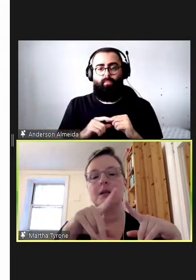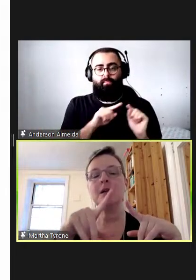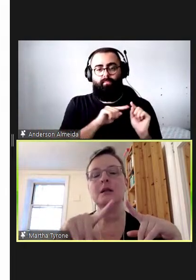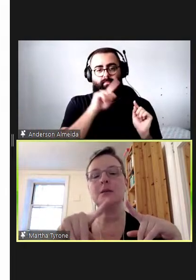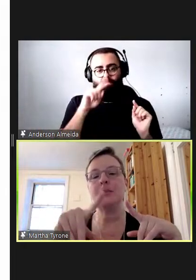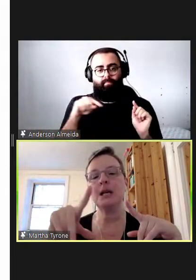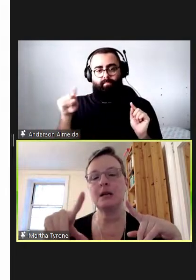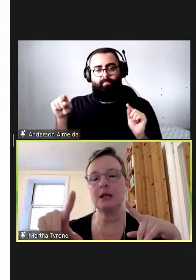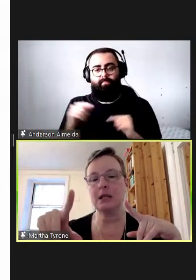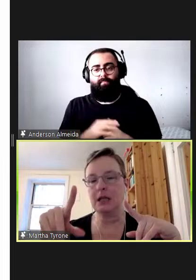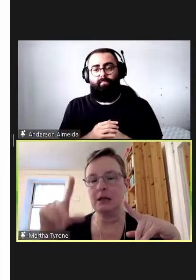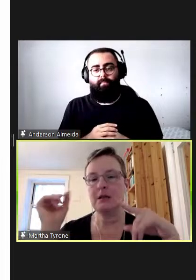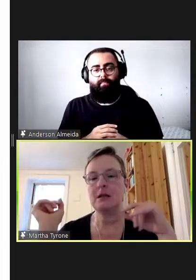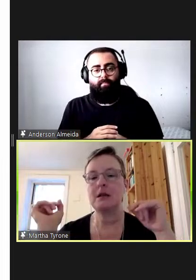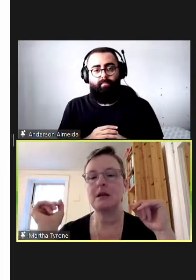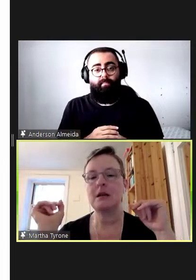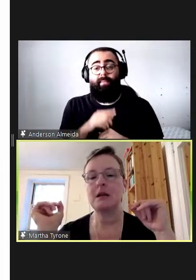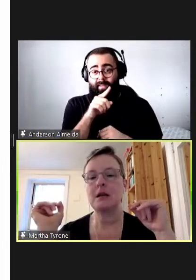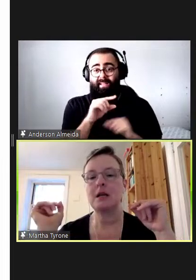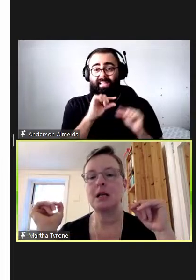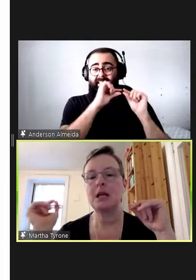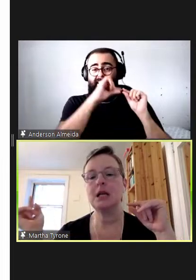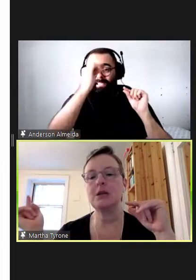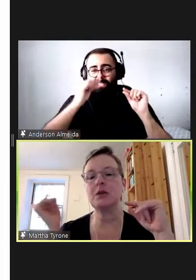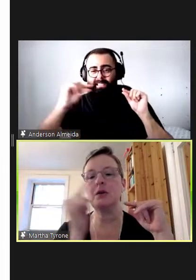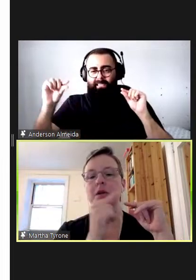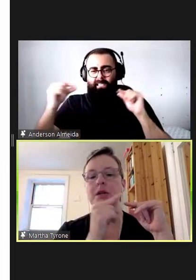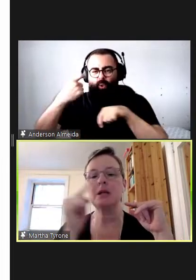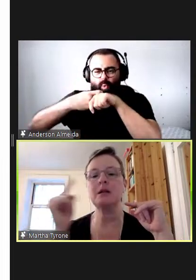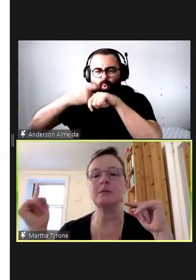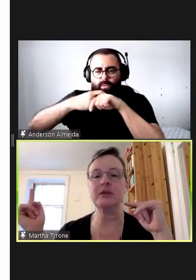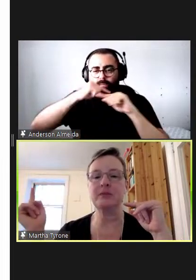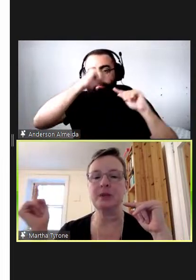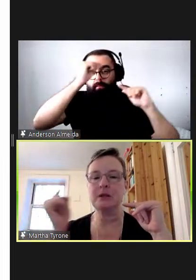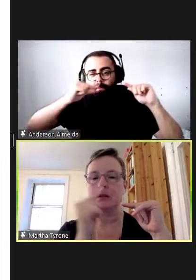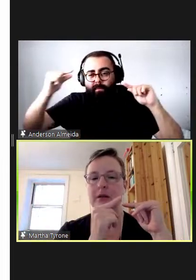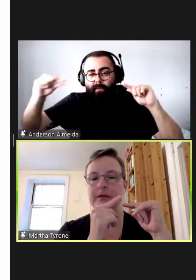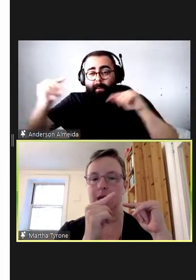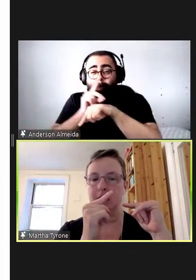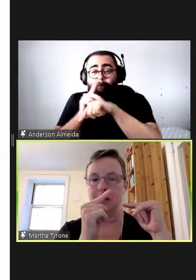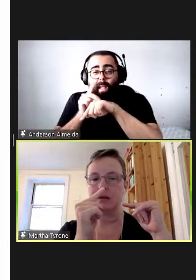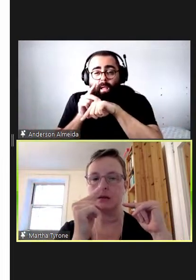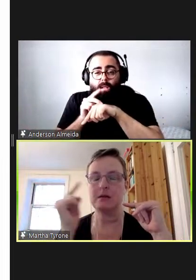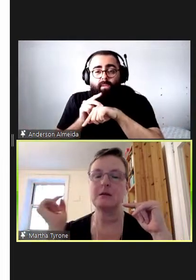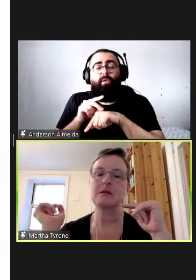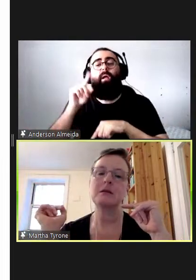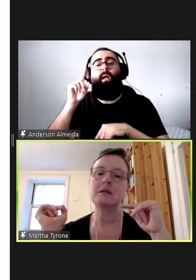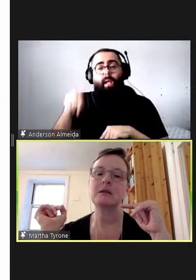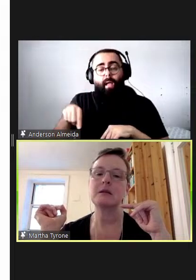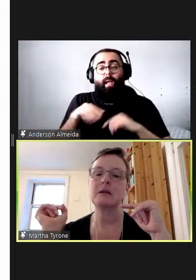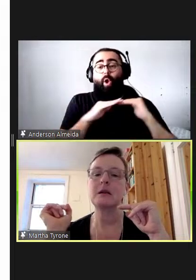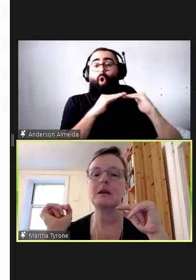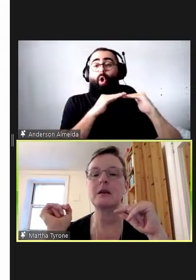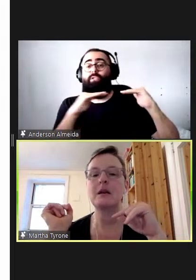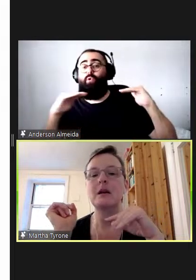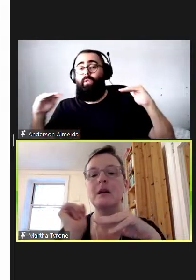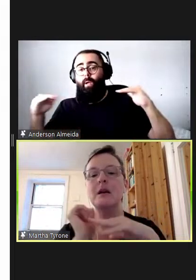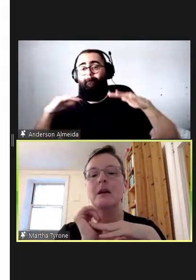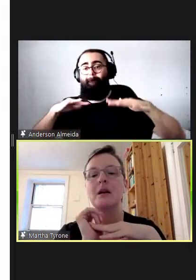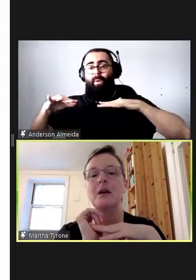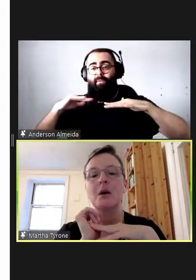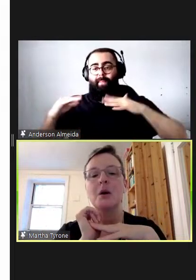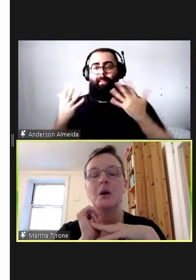The solid black line is the horizontal movement of the hand.